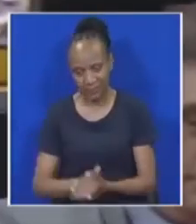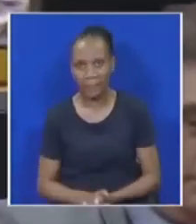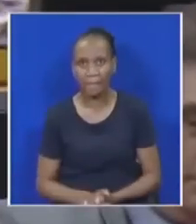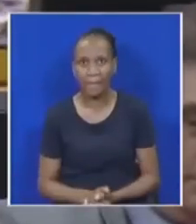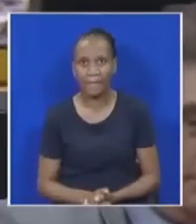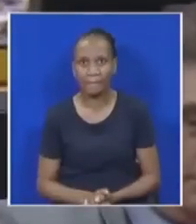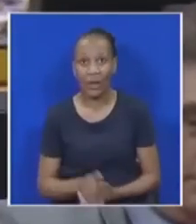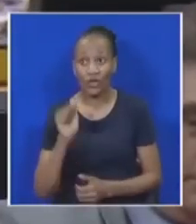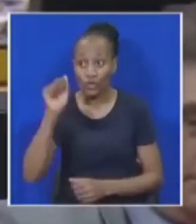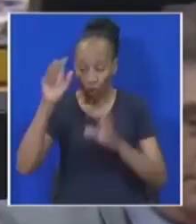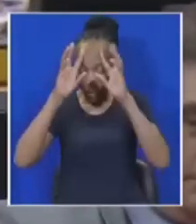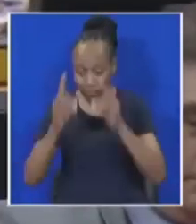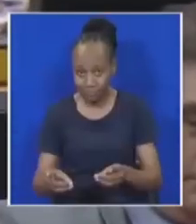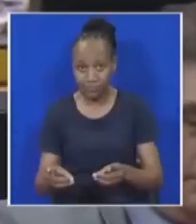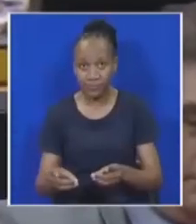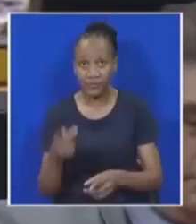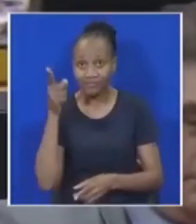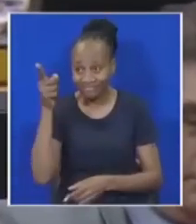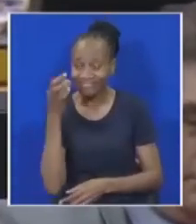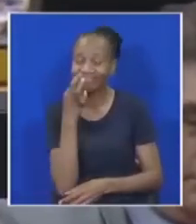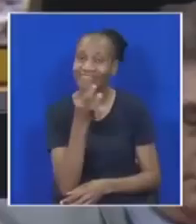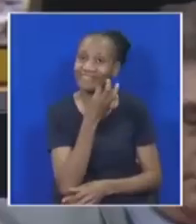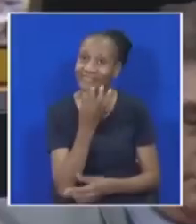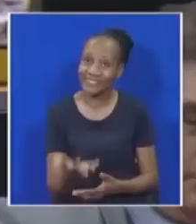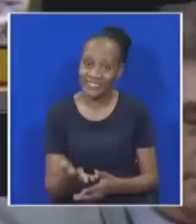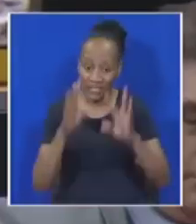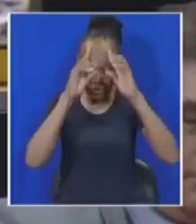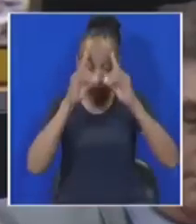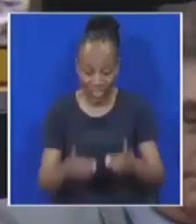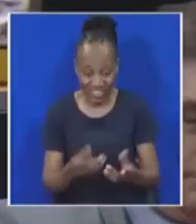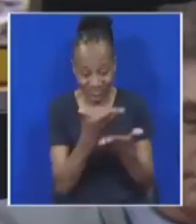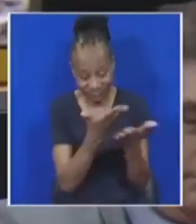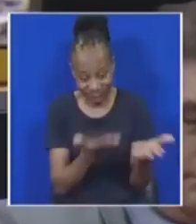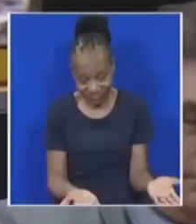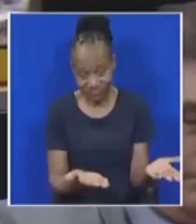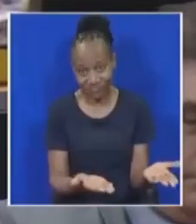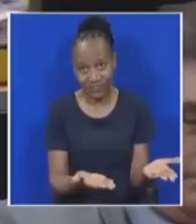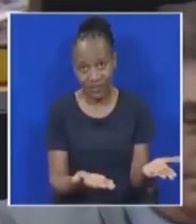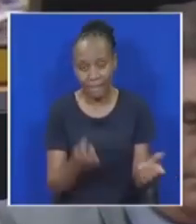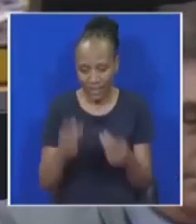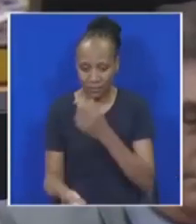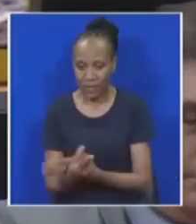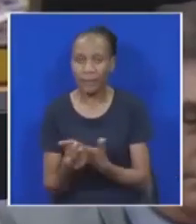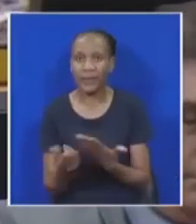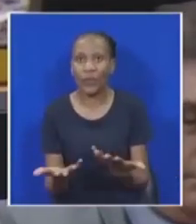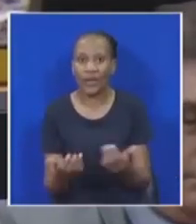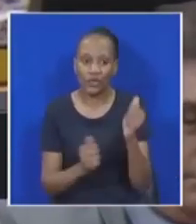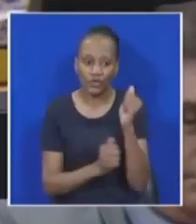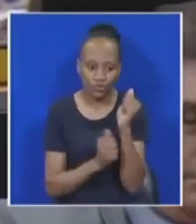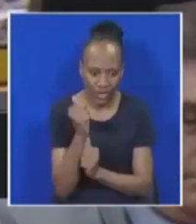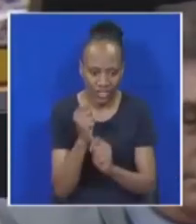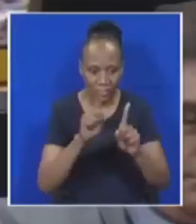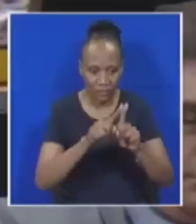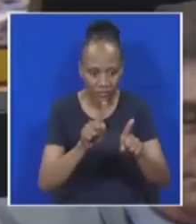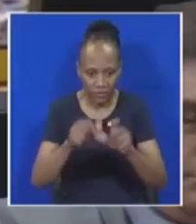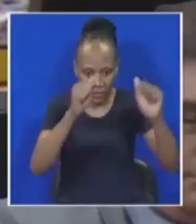your ruling, you said that such a decision would have to be made in the appropriate structures of